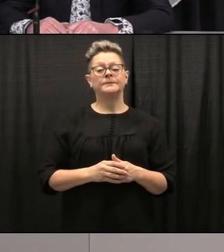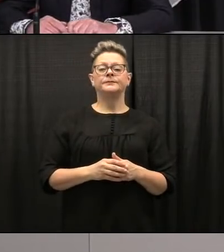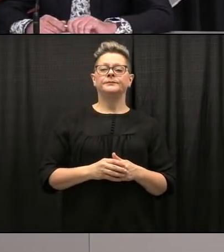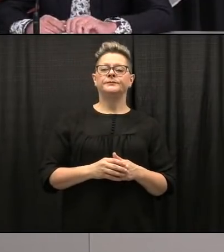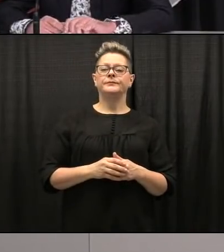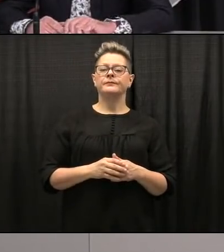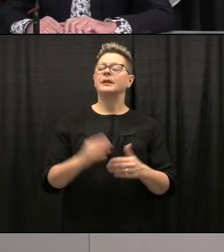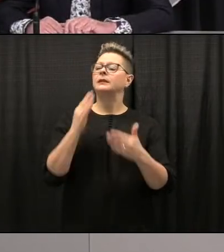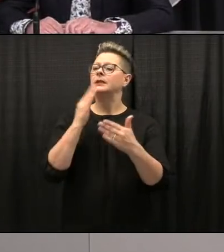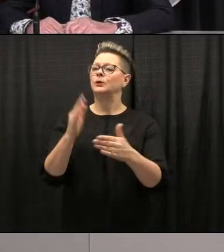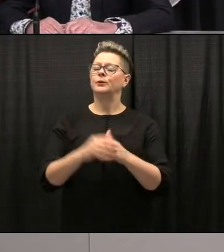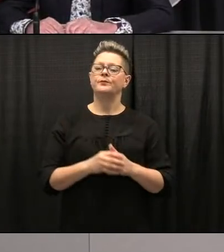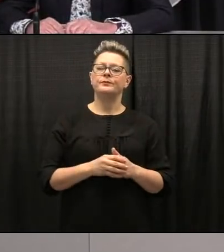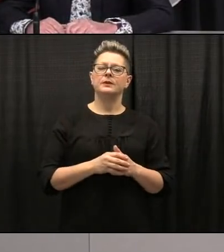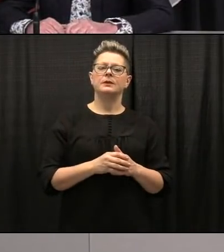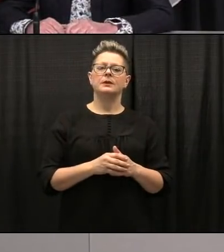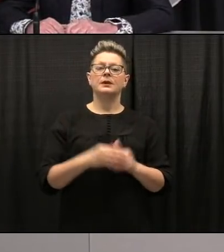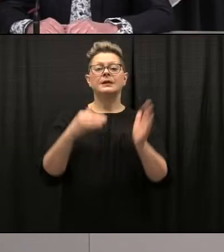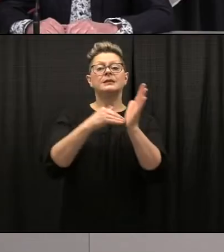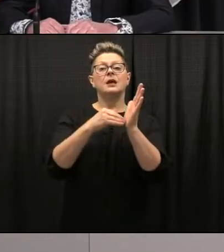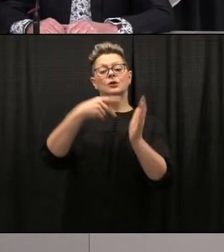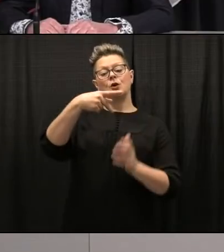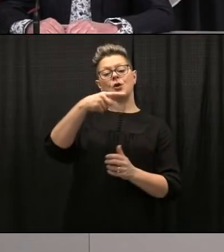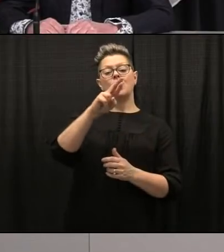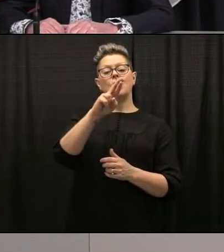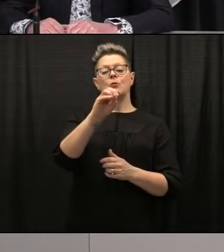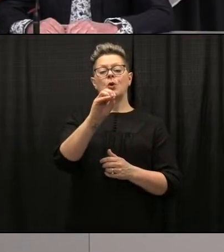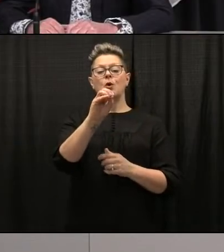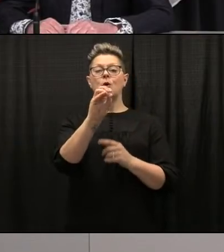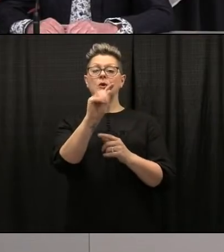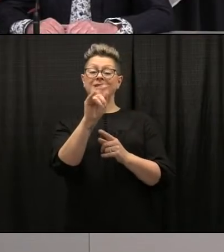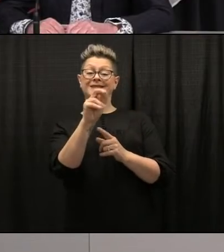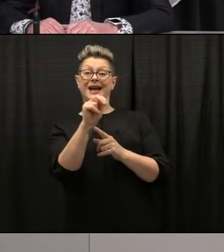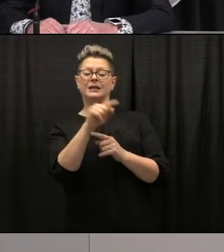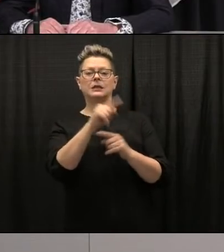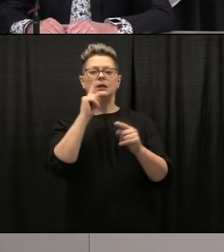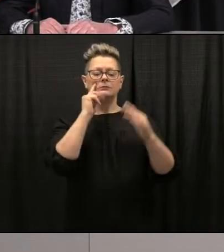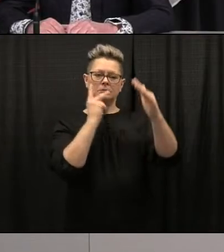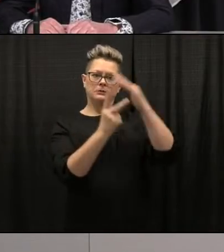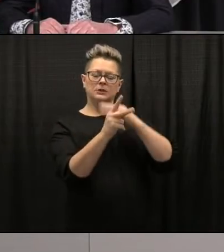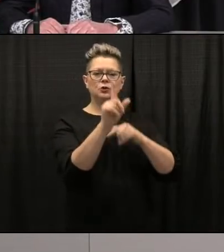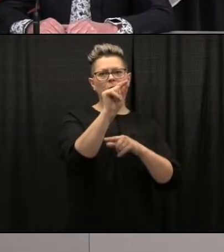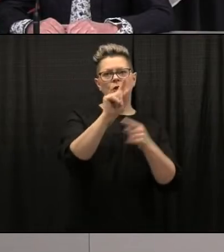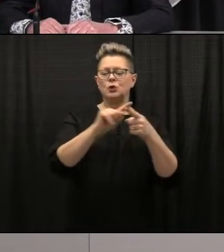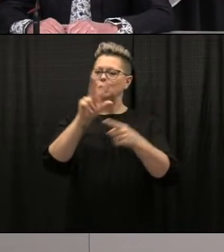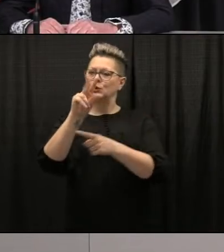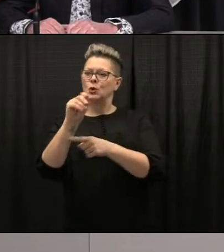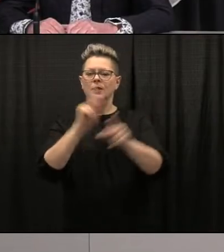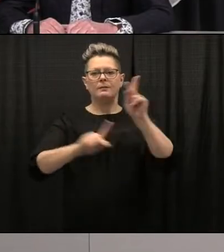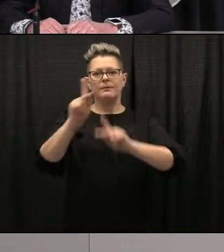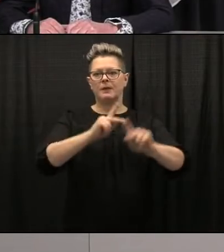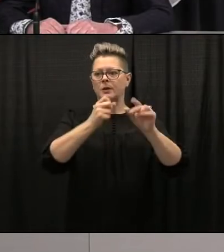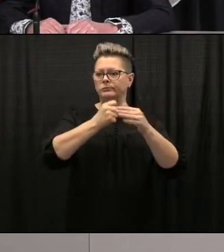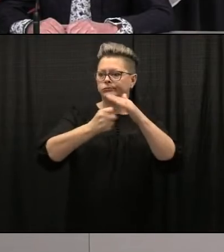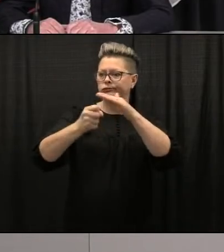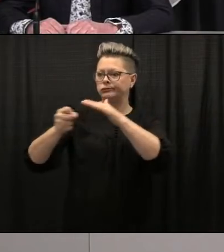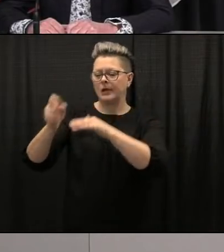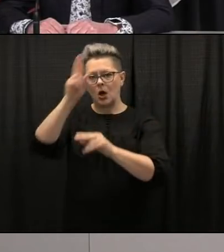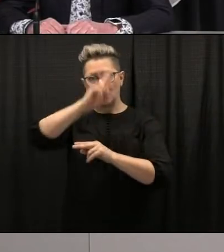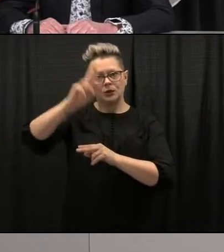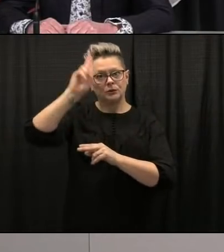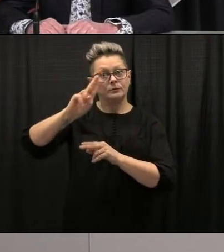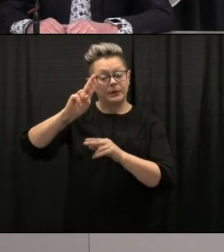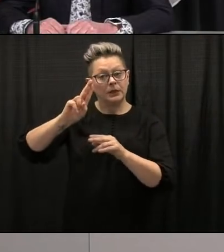Thank you. And Dr. Proton Raman's data predicted a peak of 20 to 30 people in hospital in this wave of COVID. Do